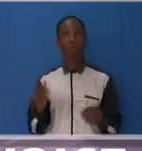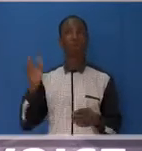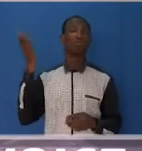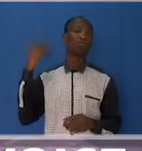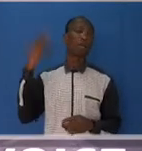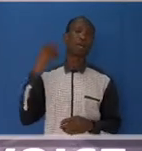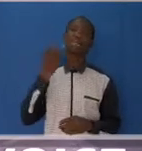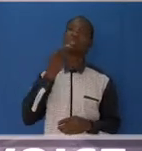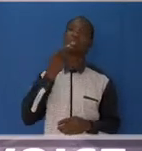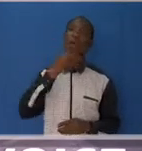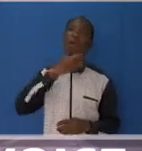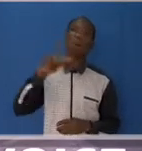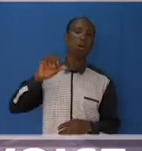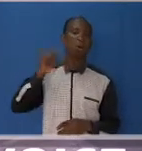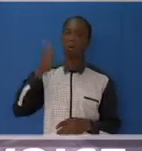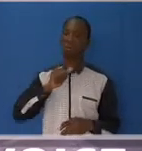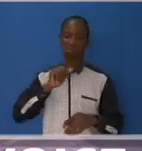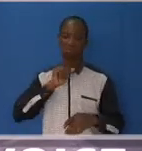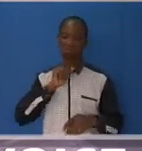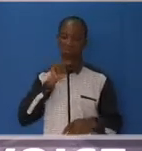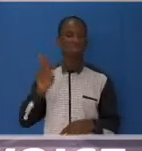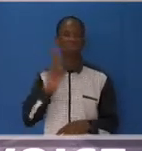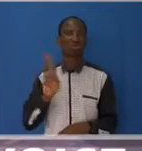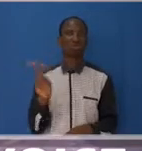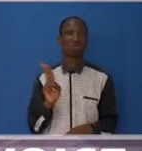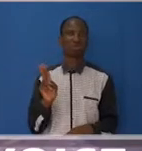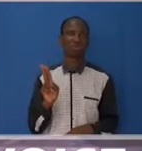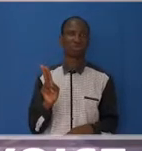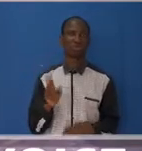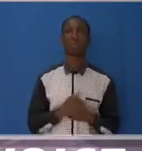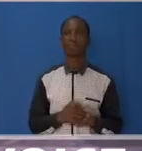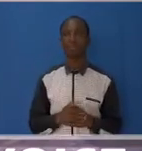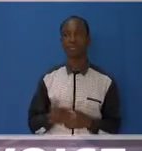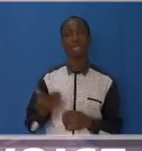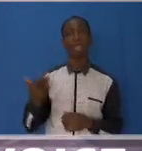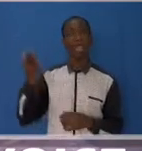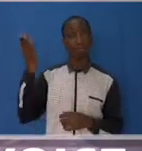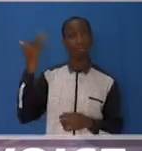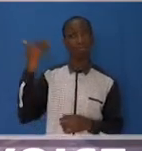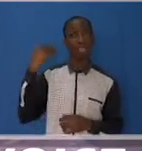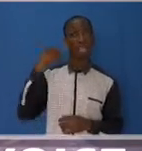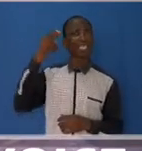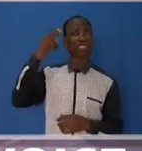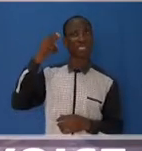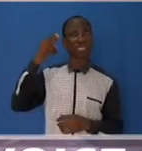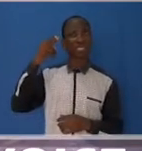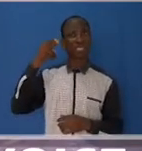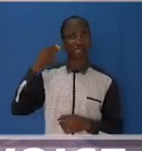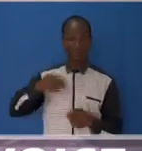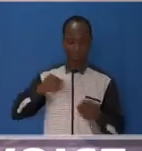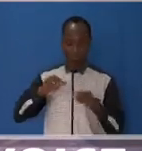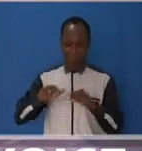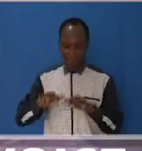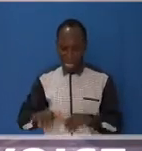omo montwene e wo hunhie mu ase abakosem kyerɛ sɛ nsanku aye emiemia so